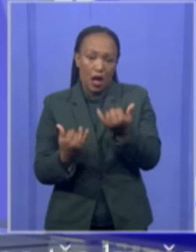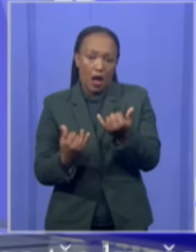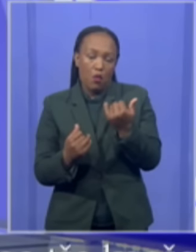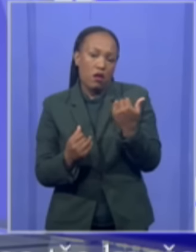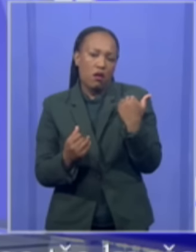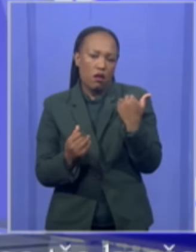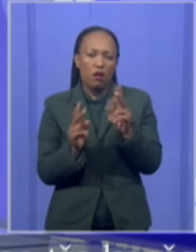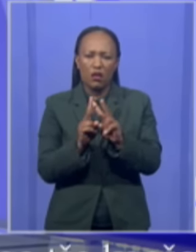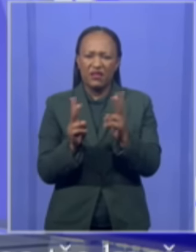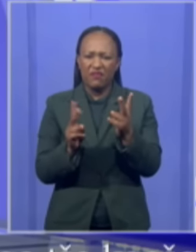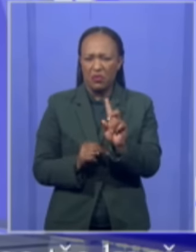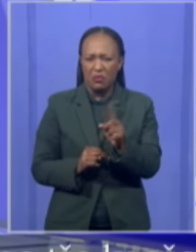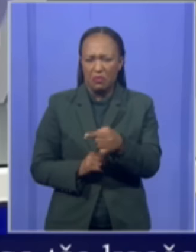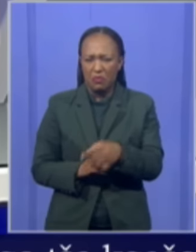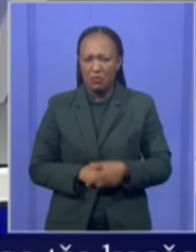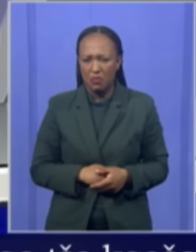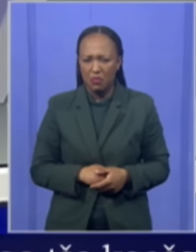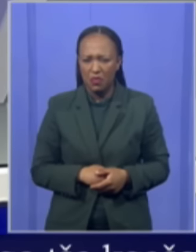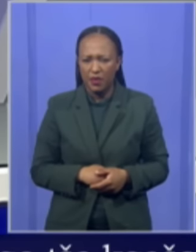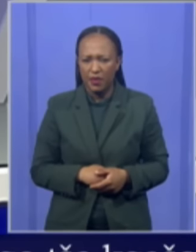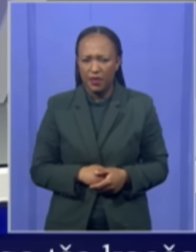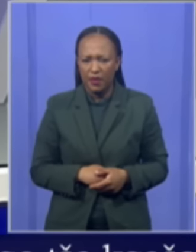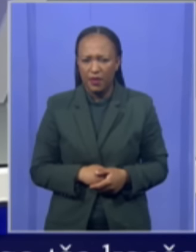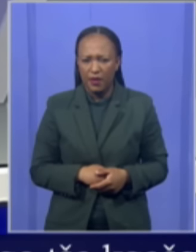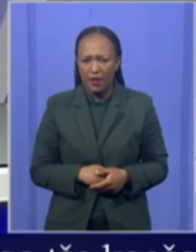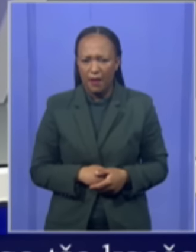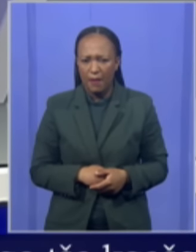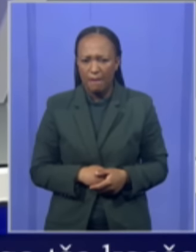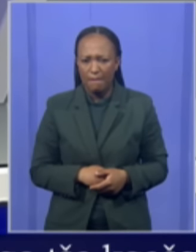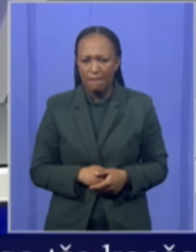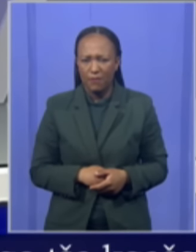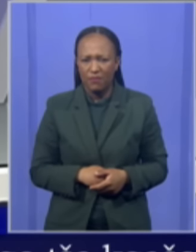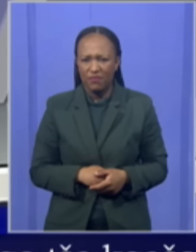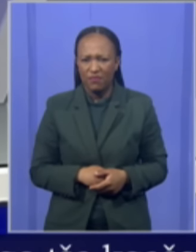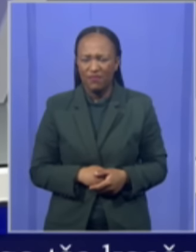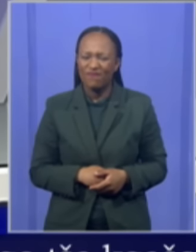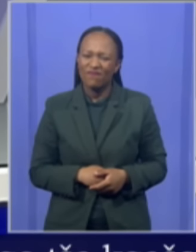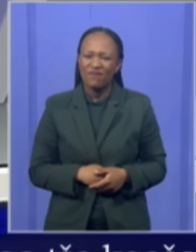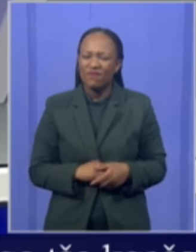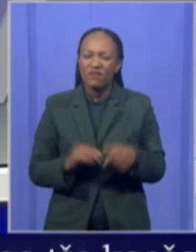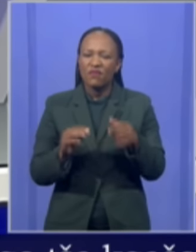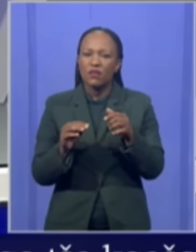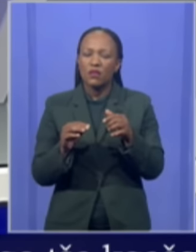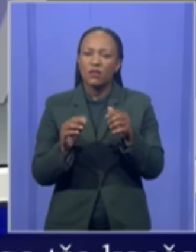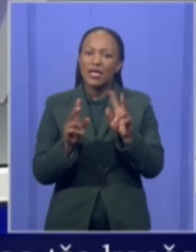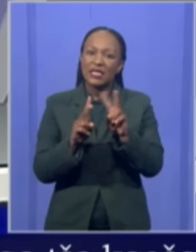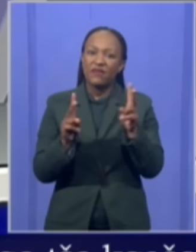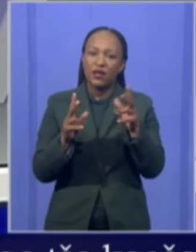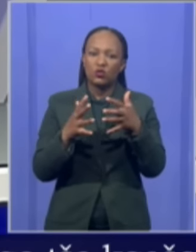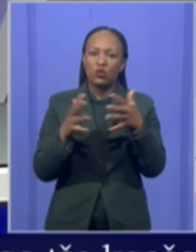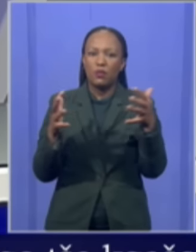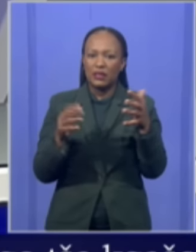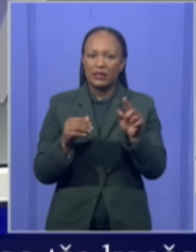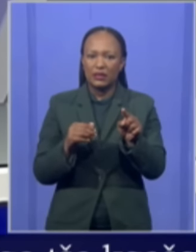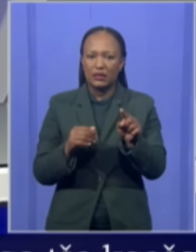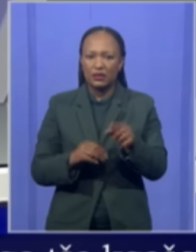ya lena? Ya ke nagana gore a gona phapano as such mara ka nako